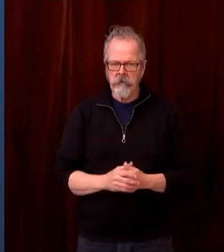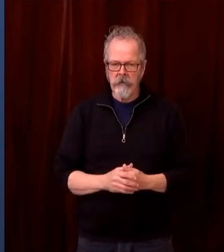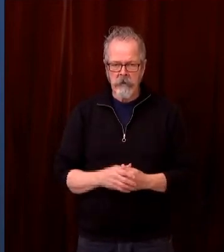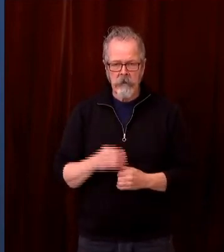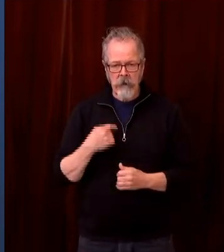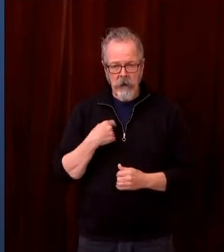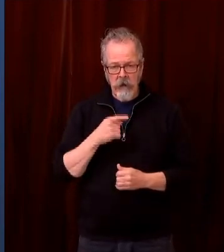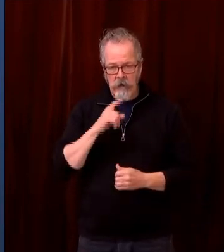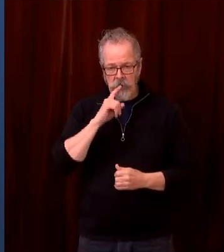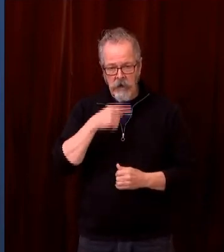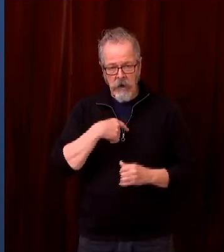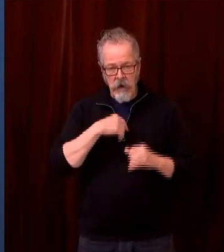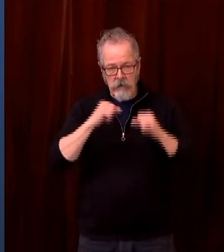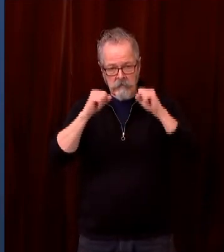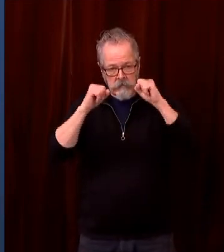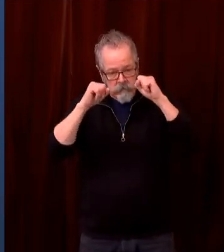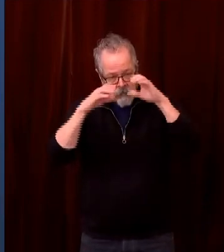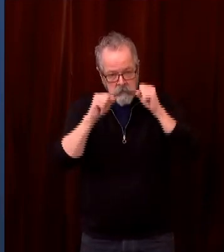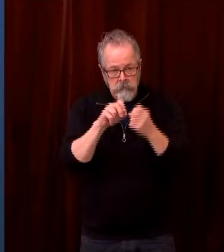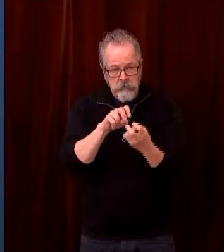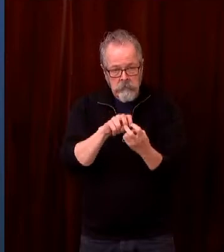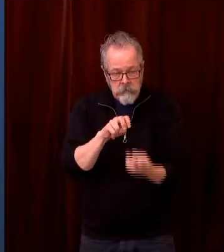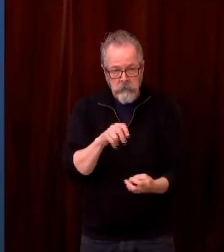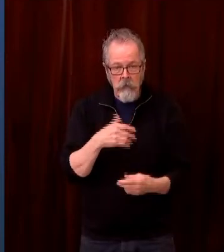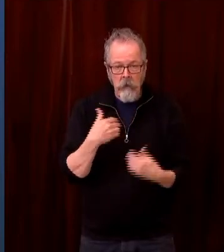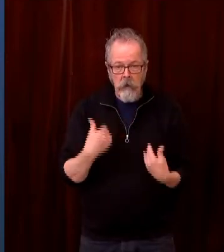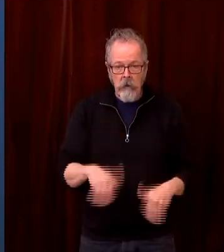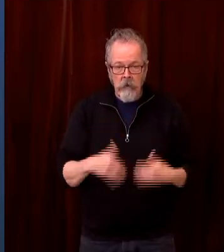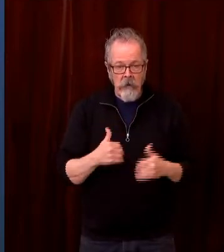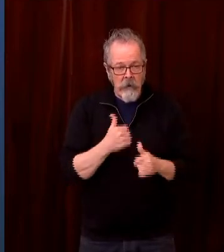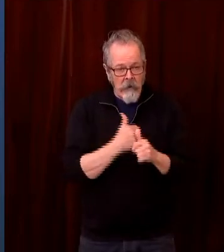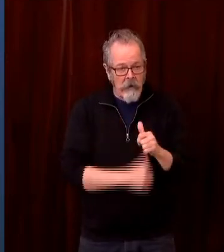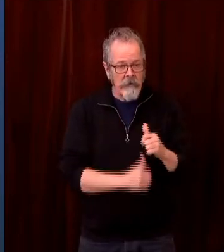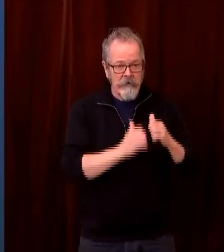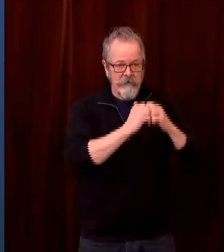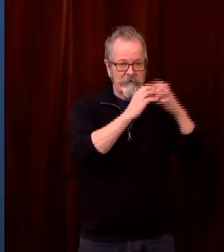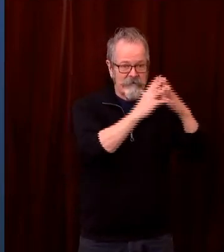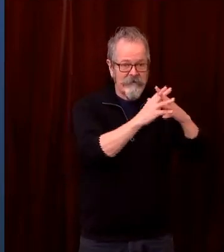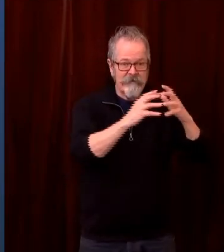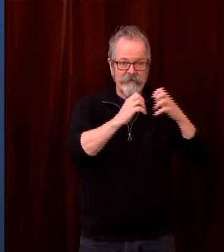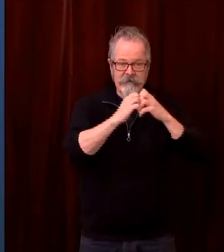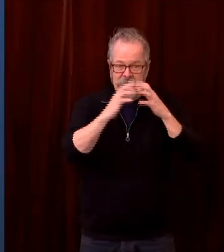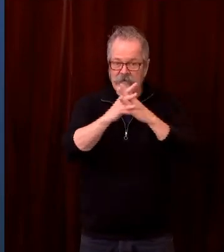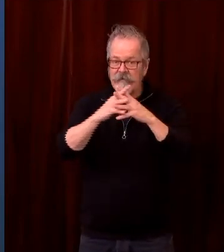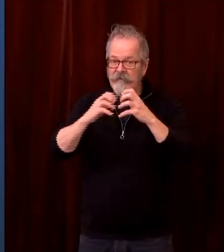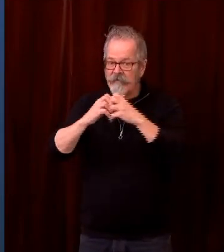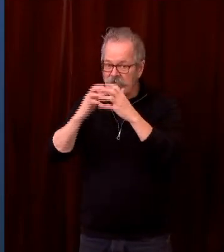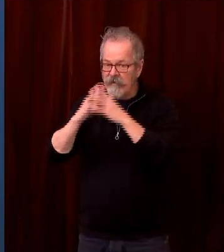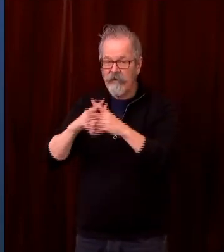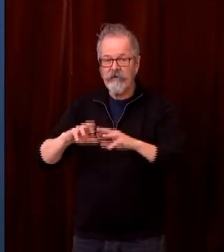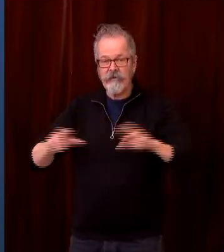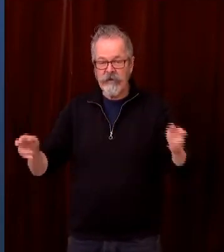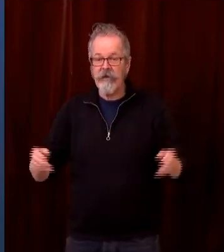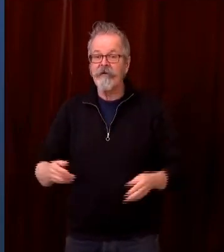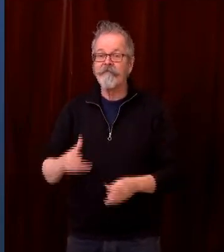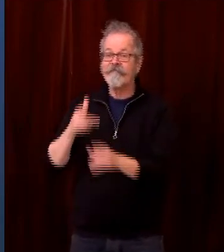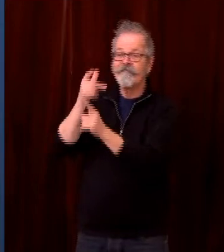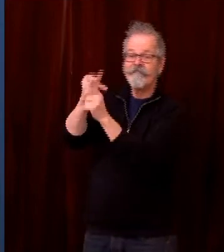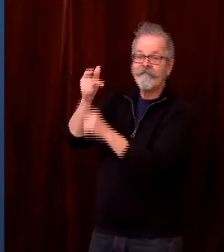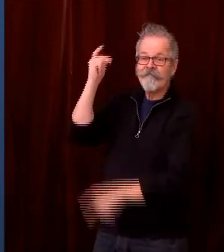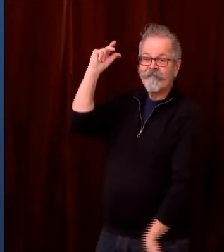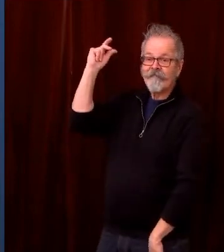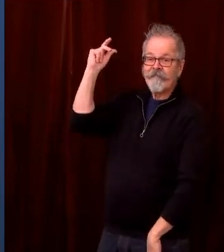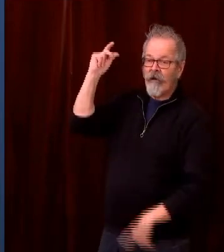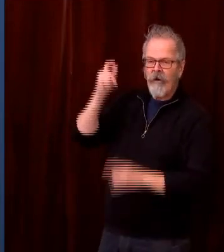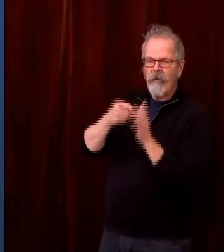sites. It's been very, very fast, despite the fellow from the Tri-Cities who was asking this question. Look,